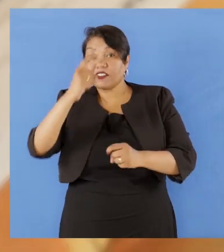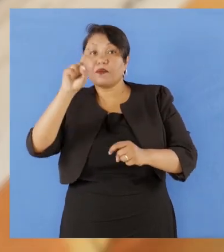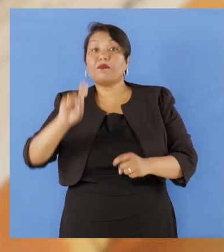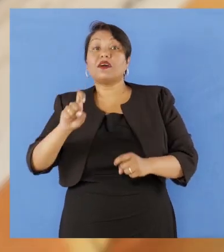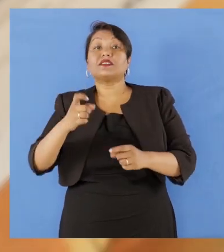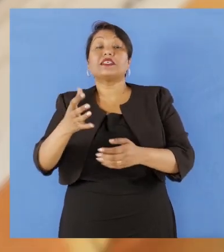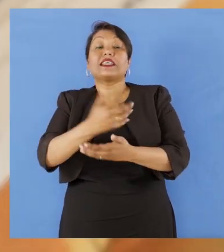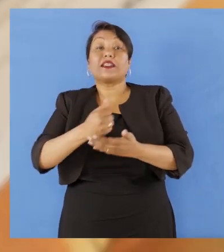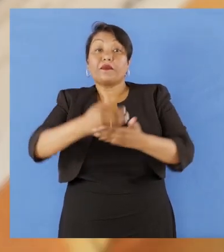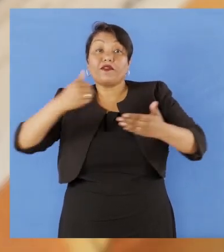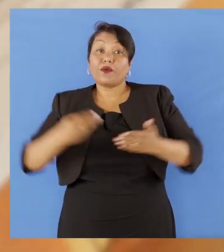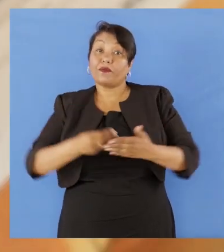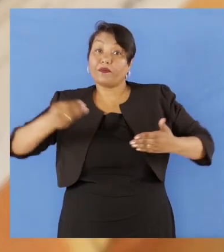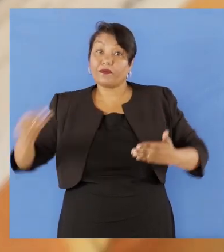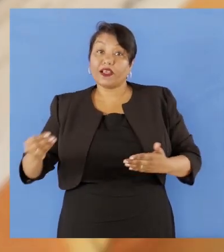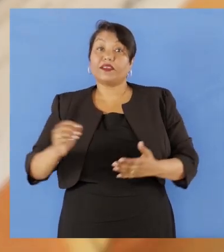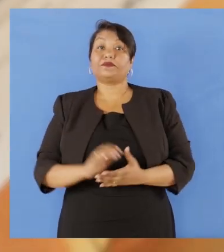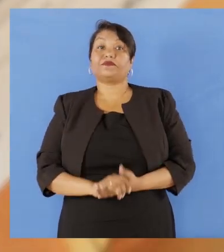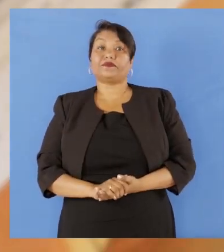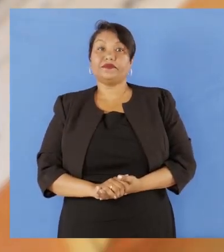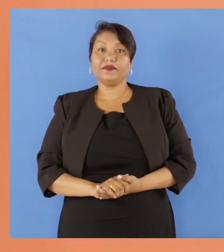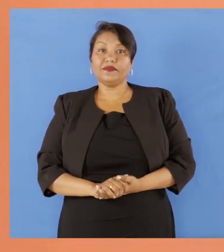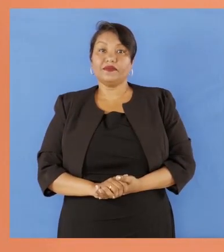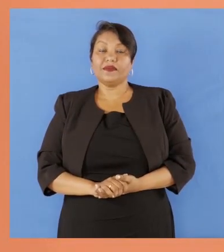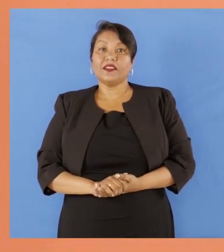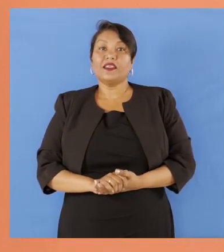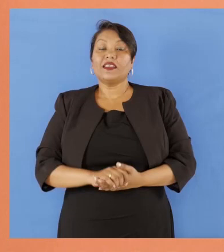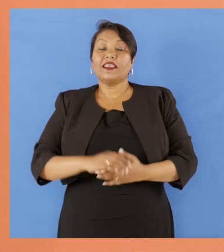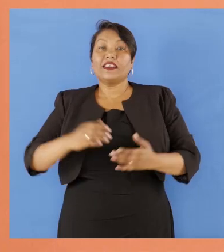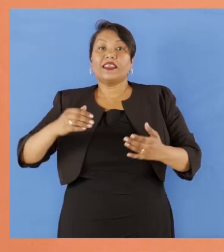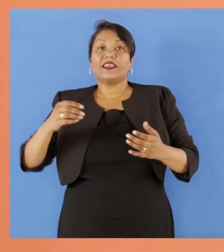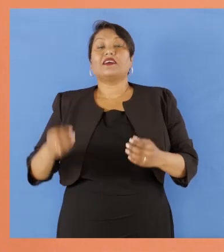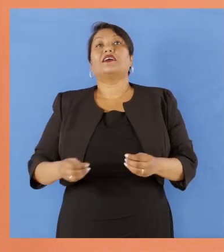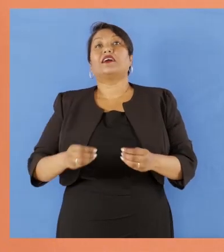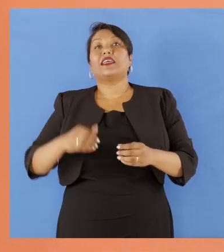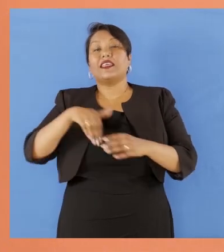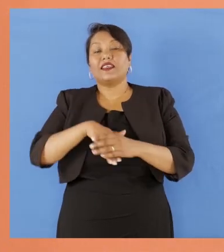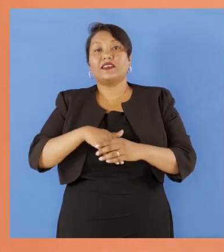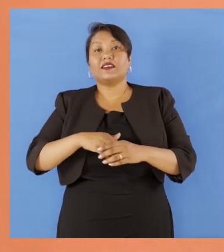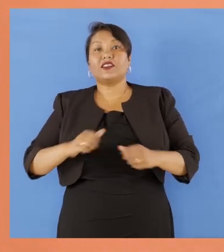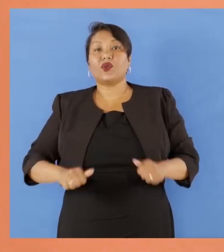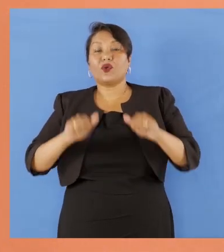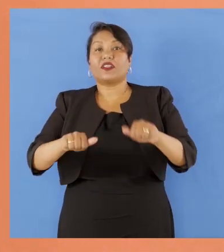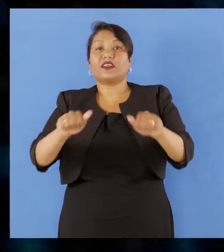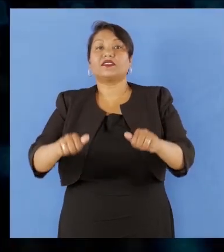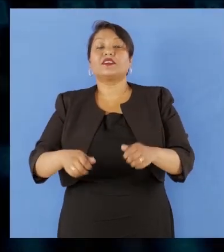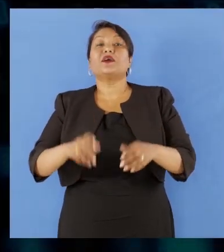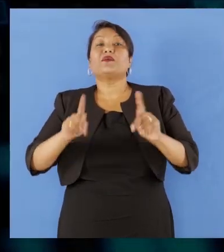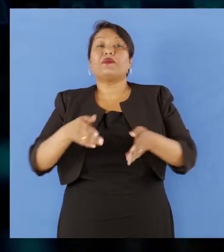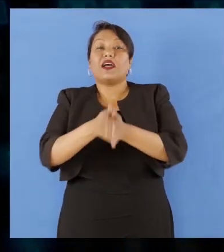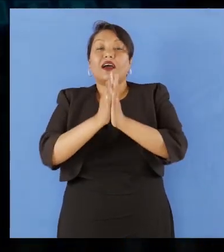prices, warranties, and all of this, we have the right to that information during our purchase.